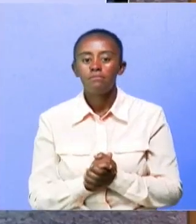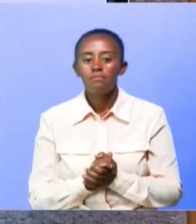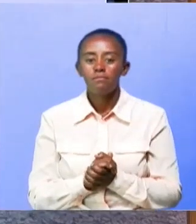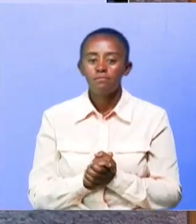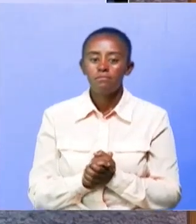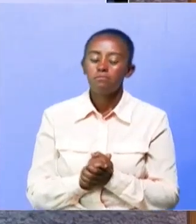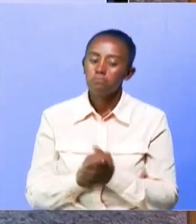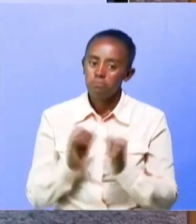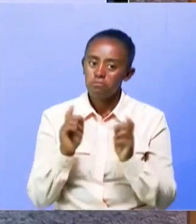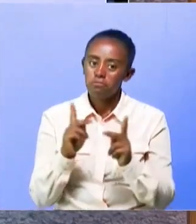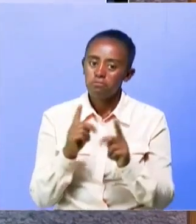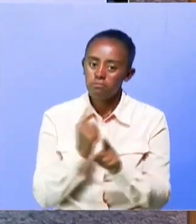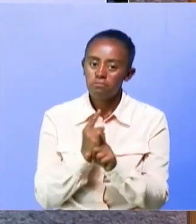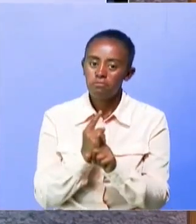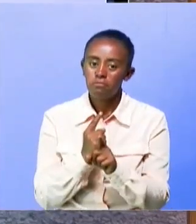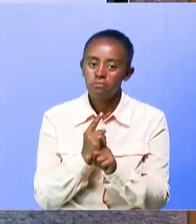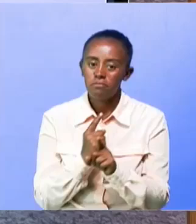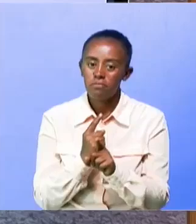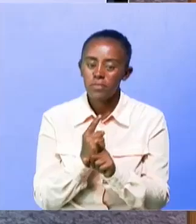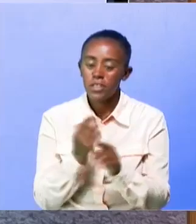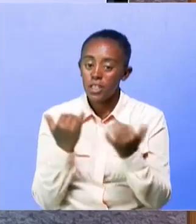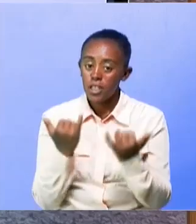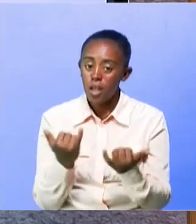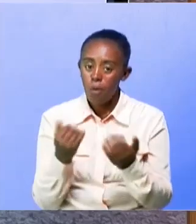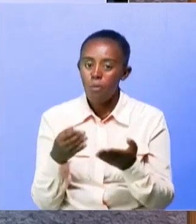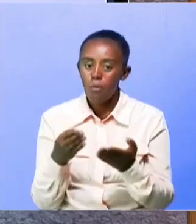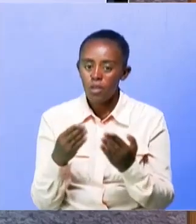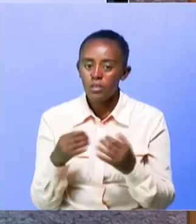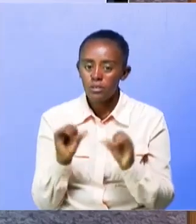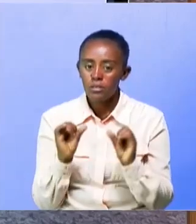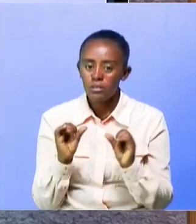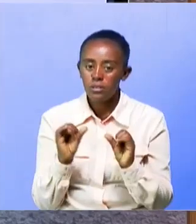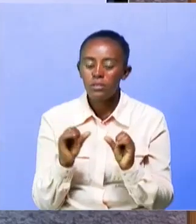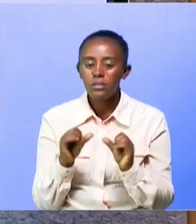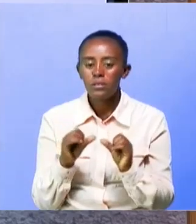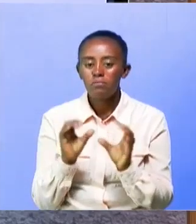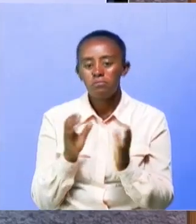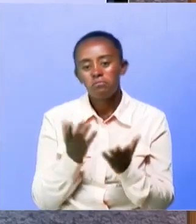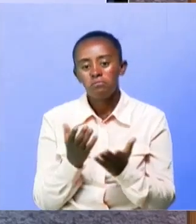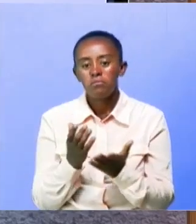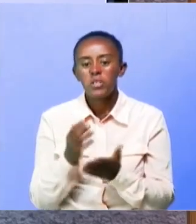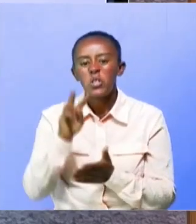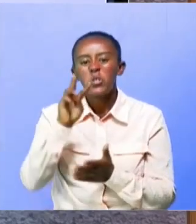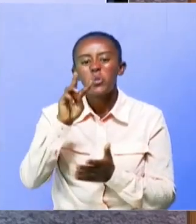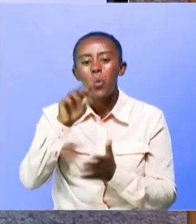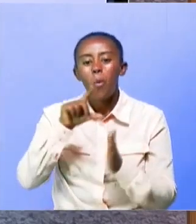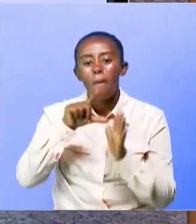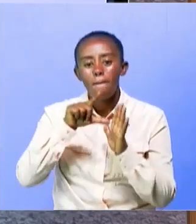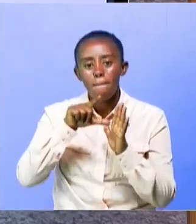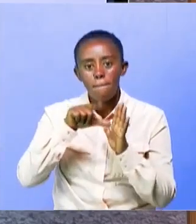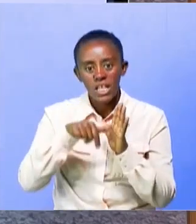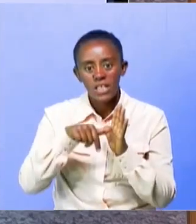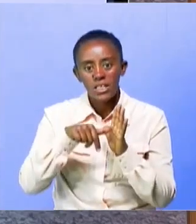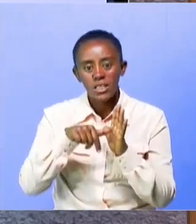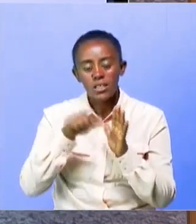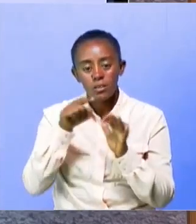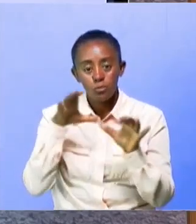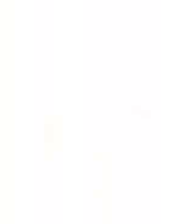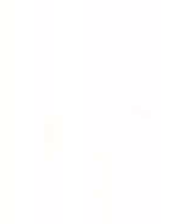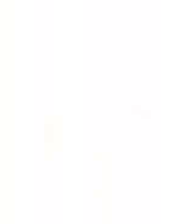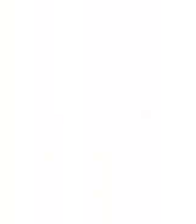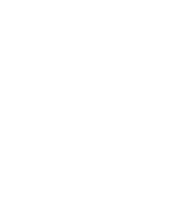That's okay. Right. Now let's go. Then takes 2 minutes in order to complete your